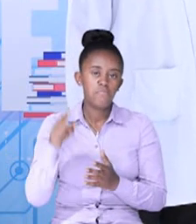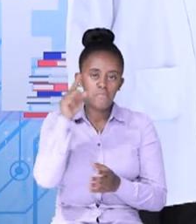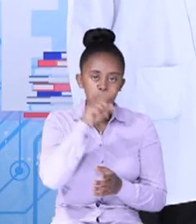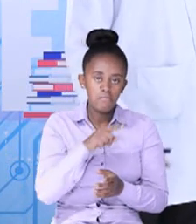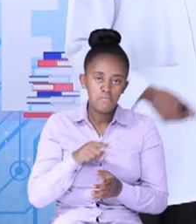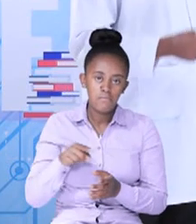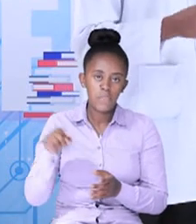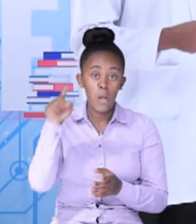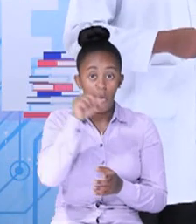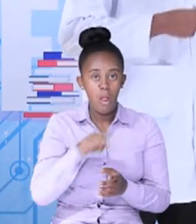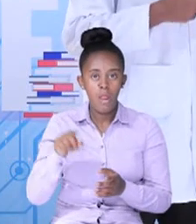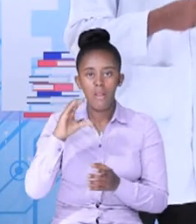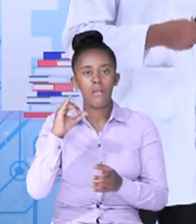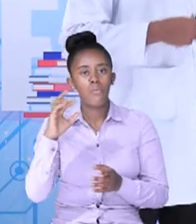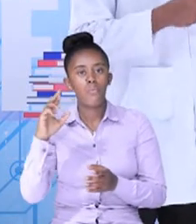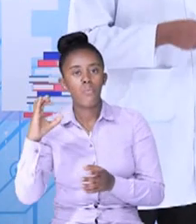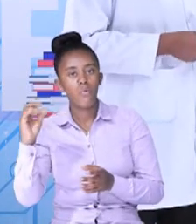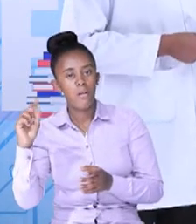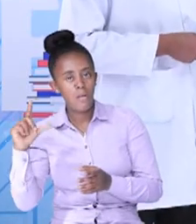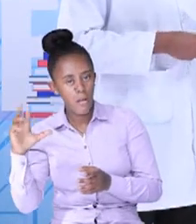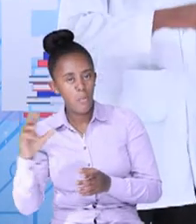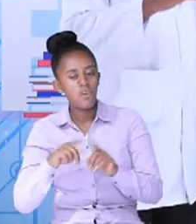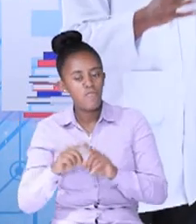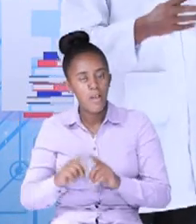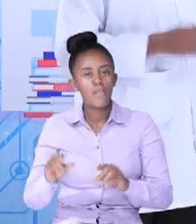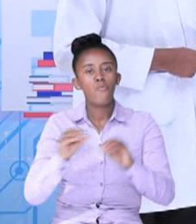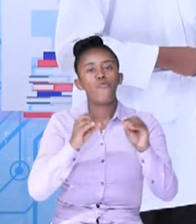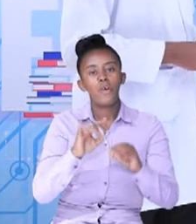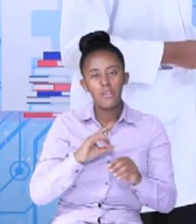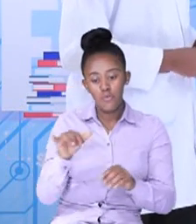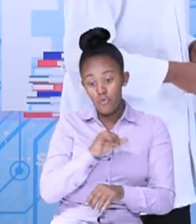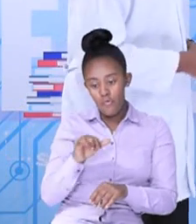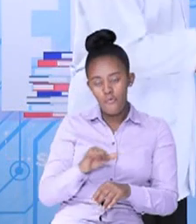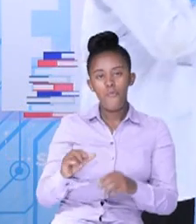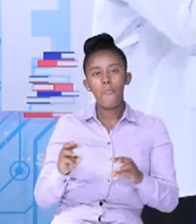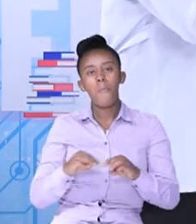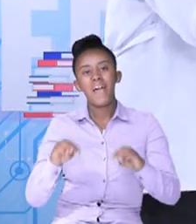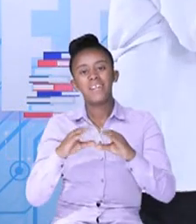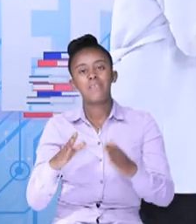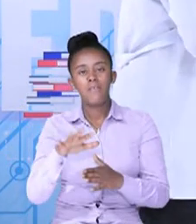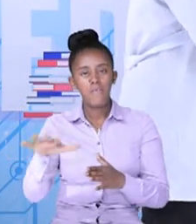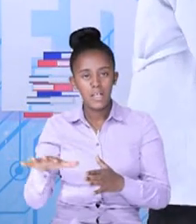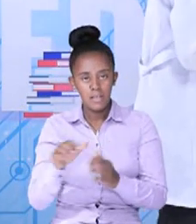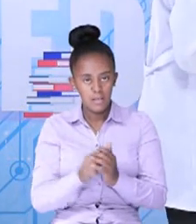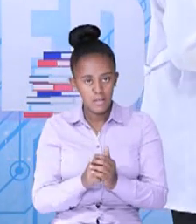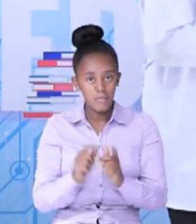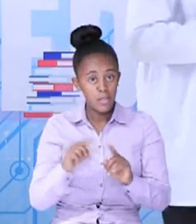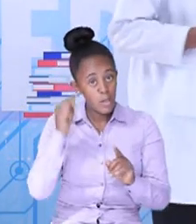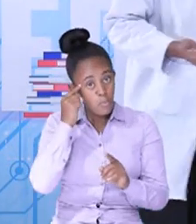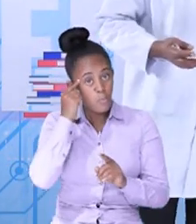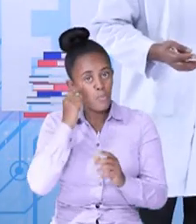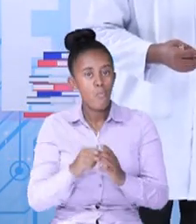try to see the different movement of charged particles in a uniform magnetic field. First, suppose we have